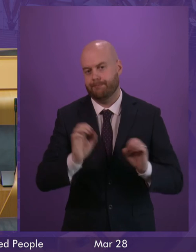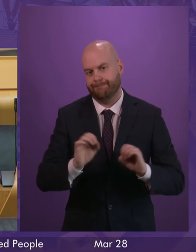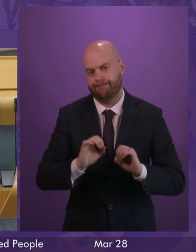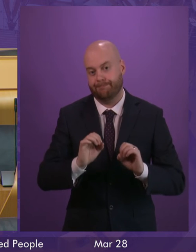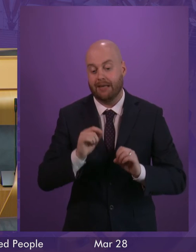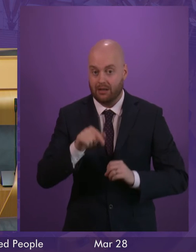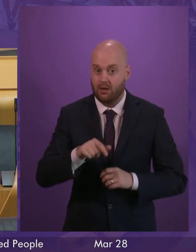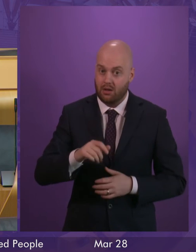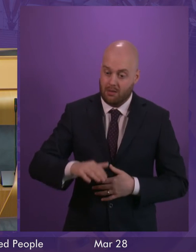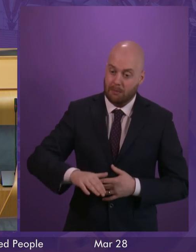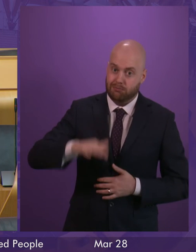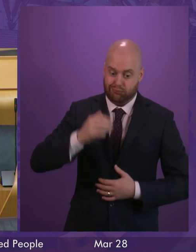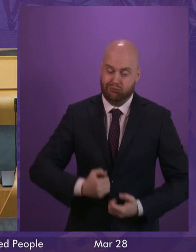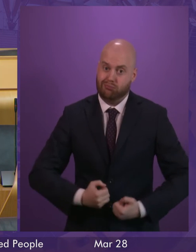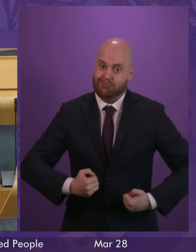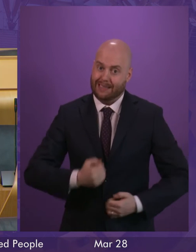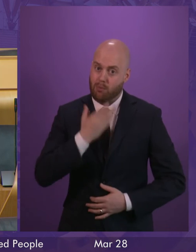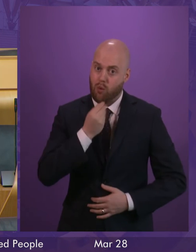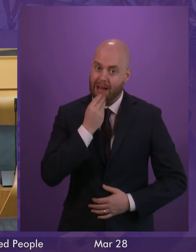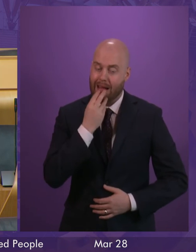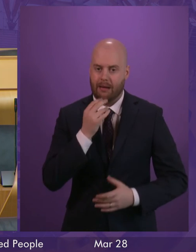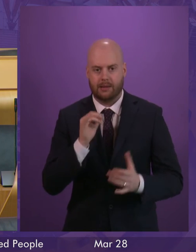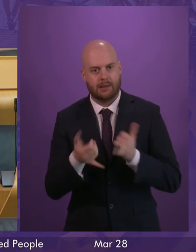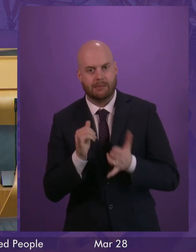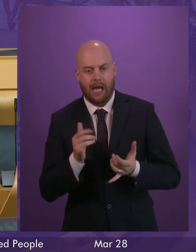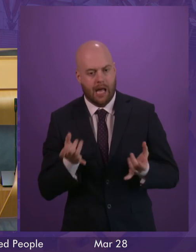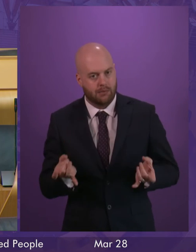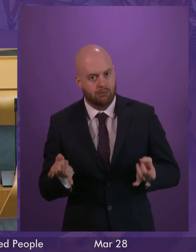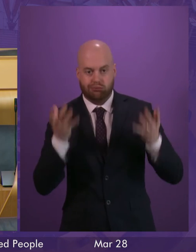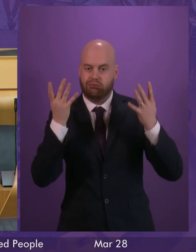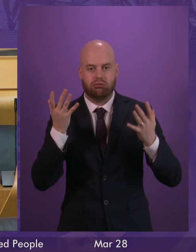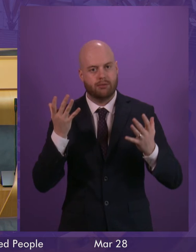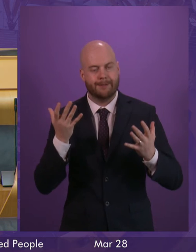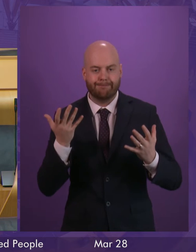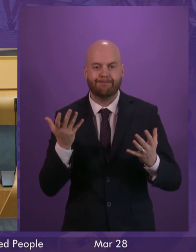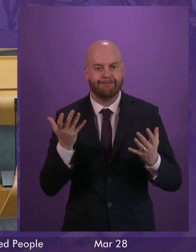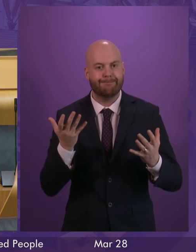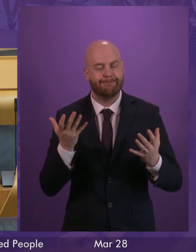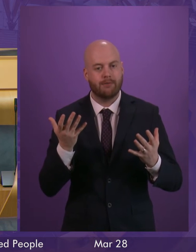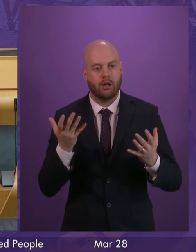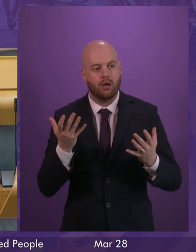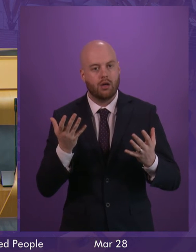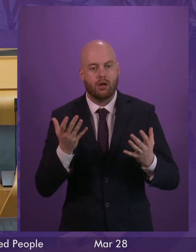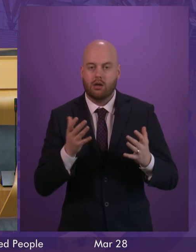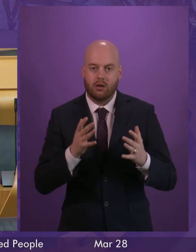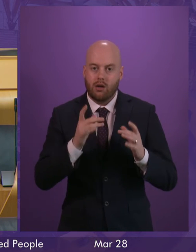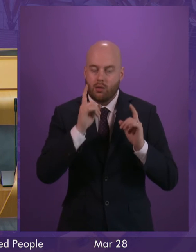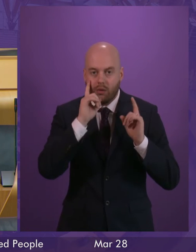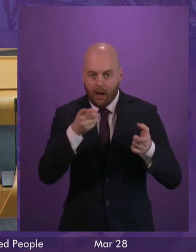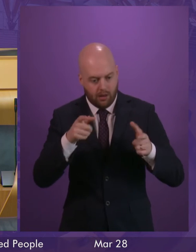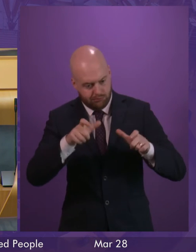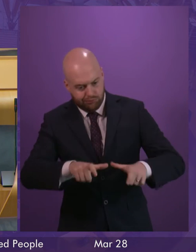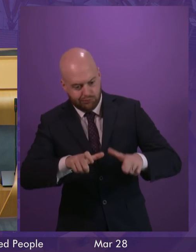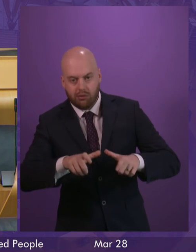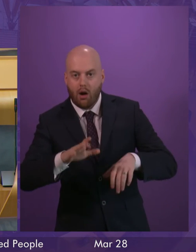frustration he faces, sometimes quite aggressive and violent. He cannot be left alone for any time as there is a potential